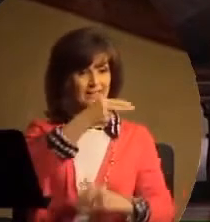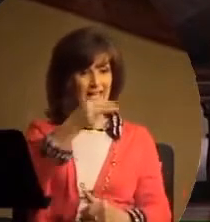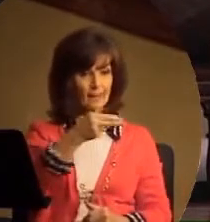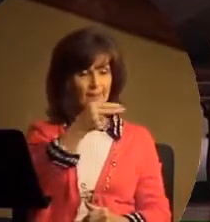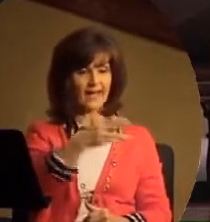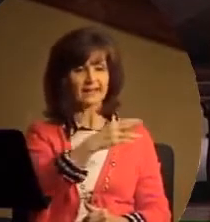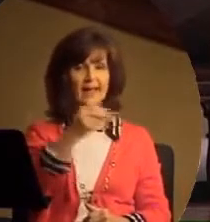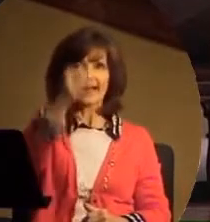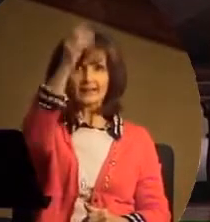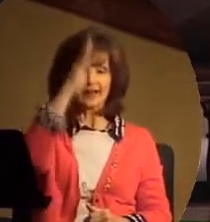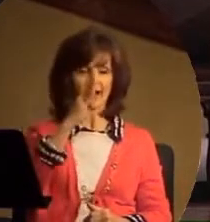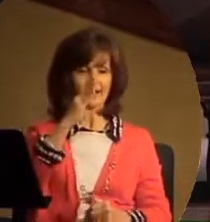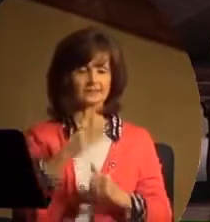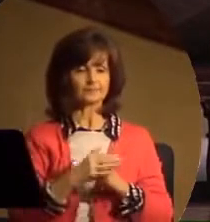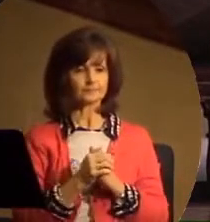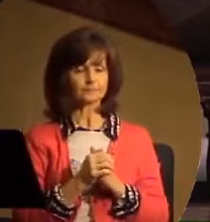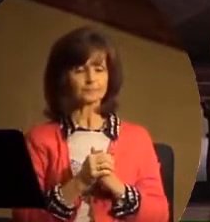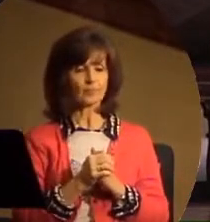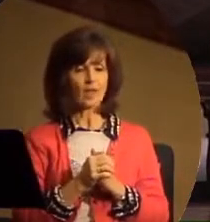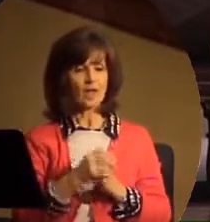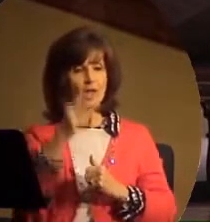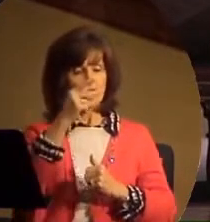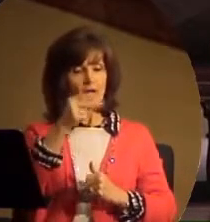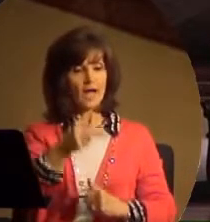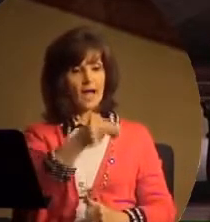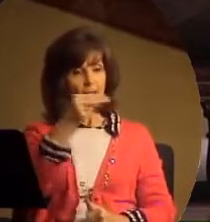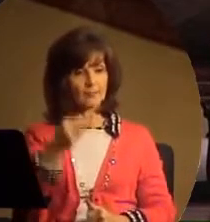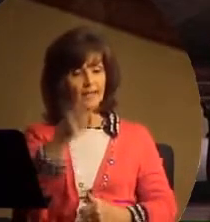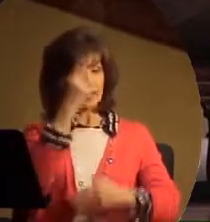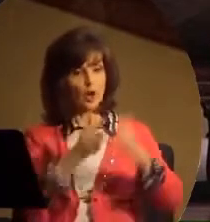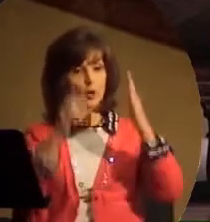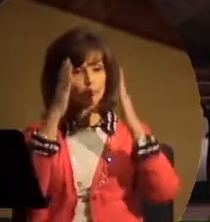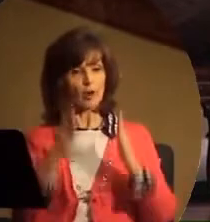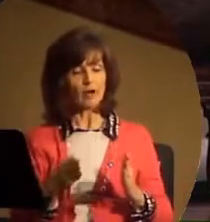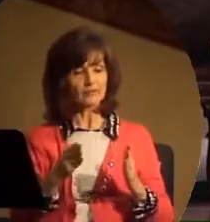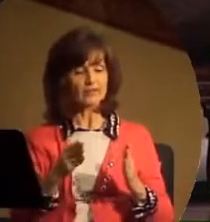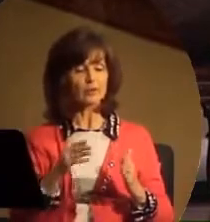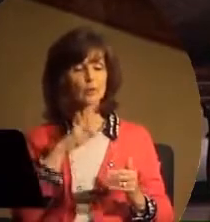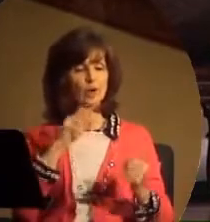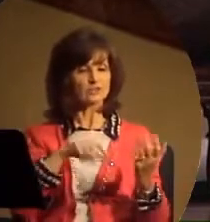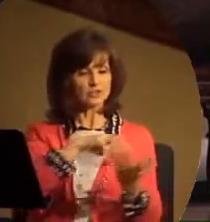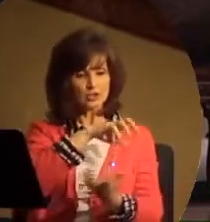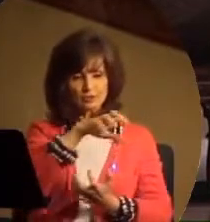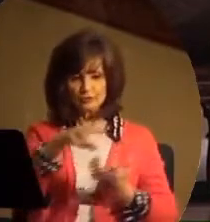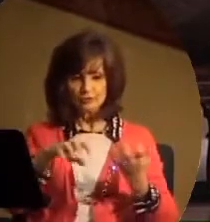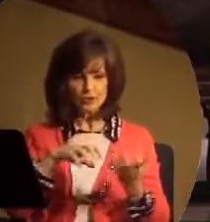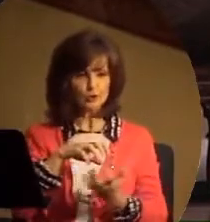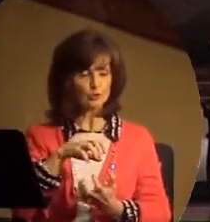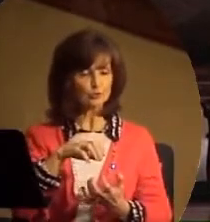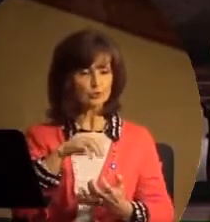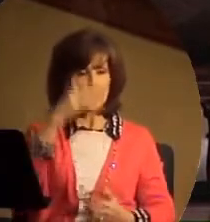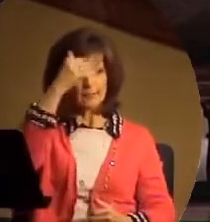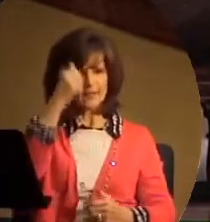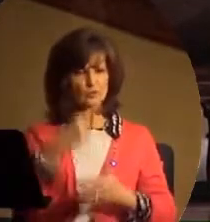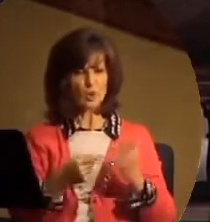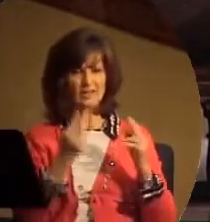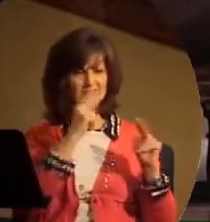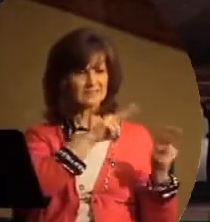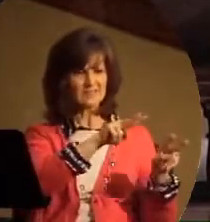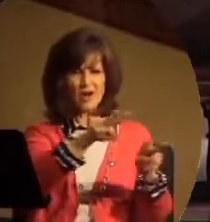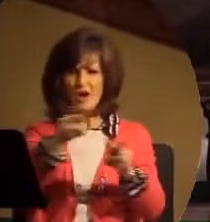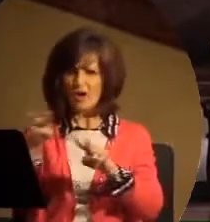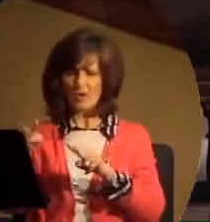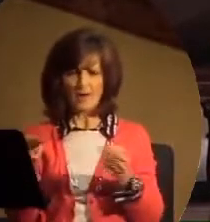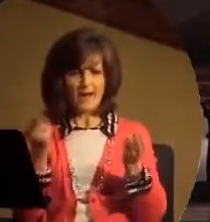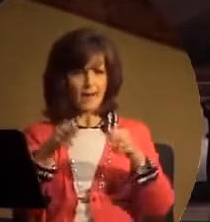Habakkuk and God. He was a prophet that was confused and bewildered by all that he saw happening in